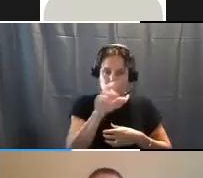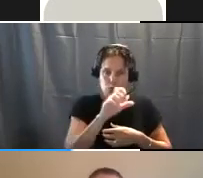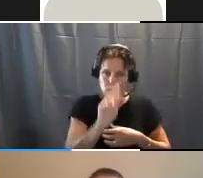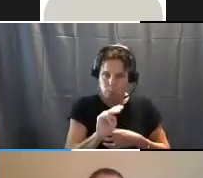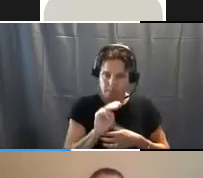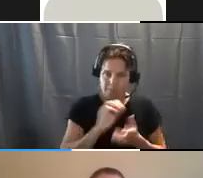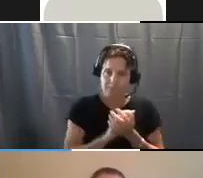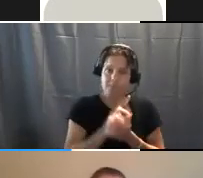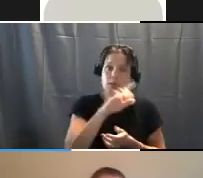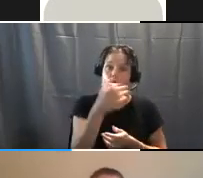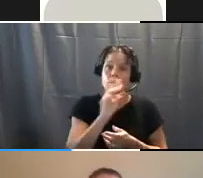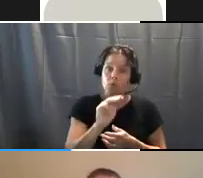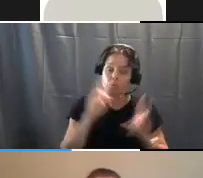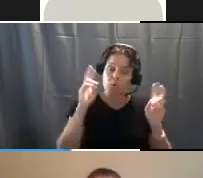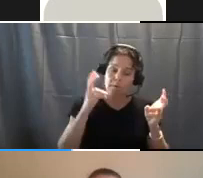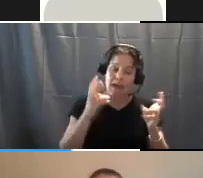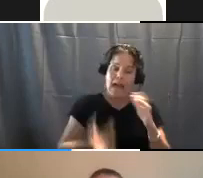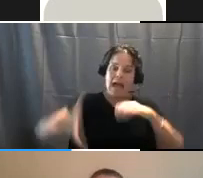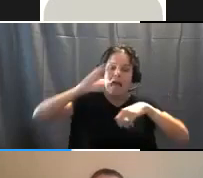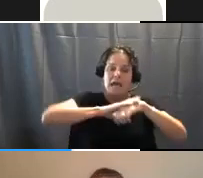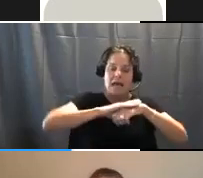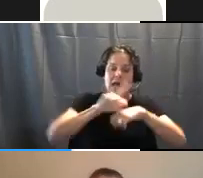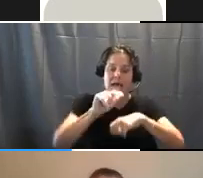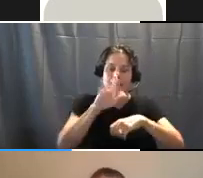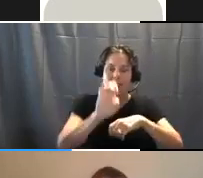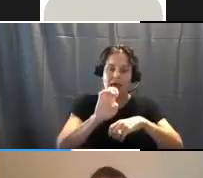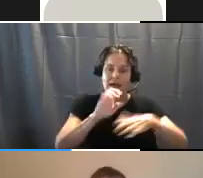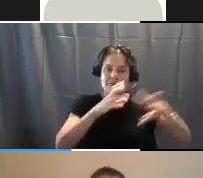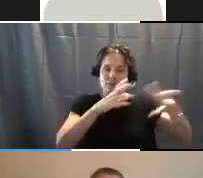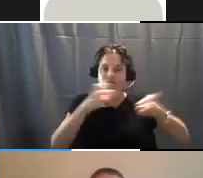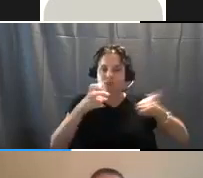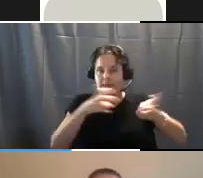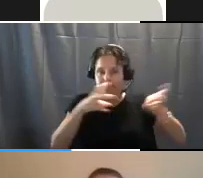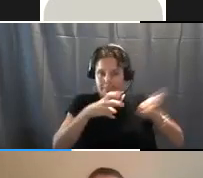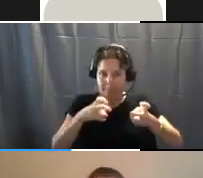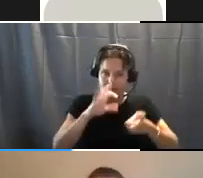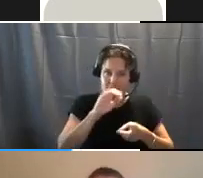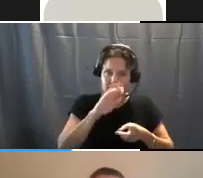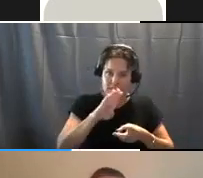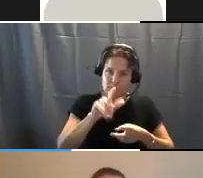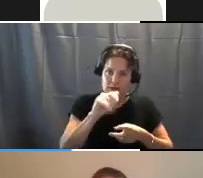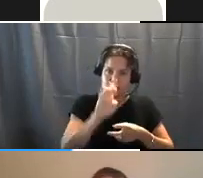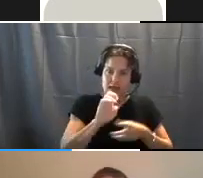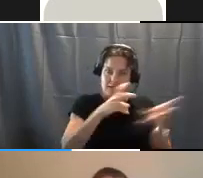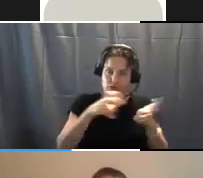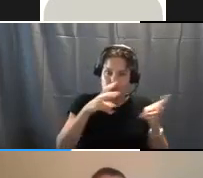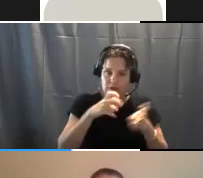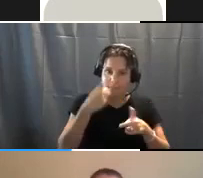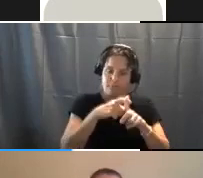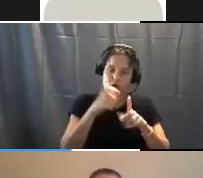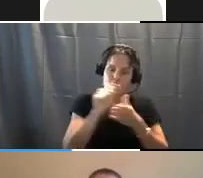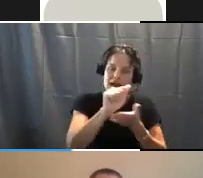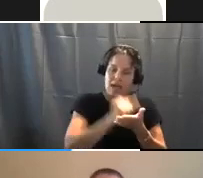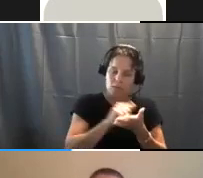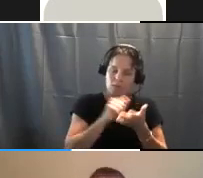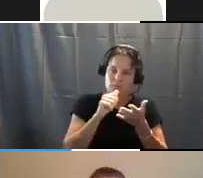you enable live streaming for meetings by selecting Facebook live streaming under account management and account settings. When